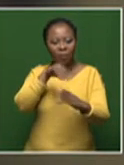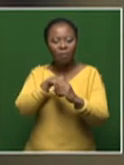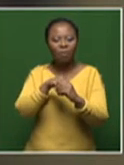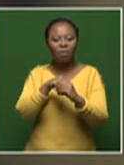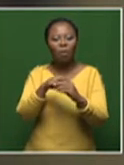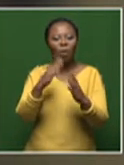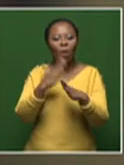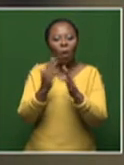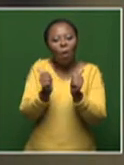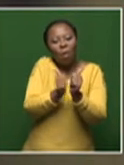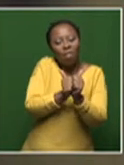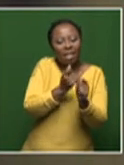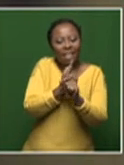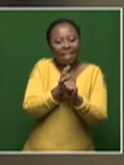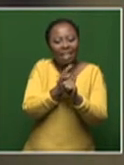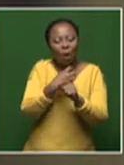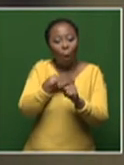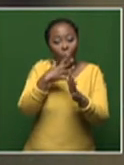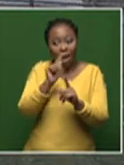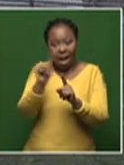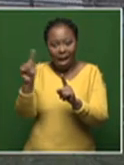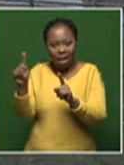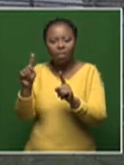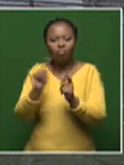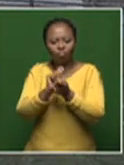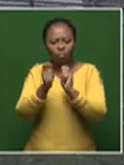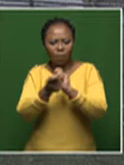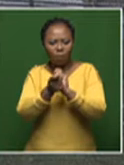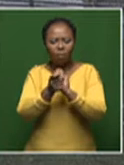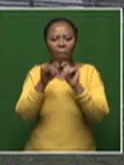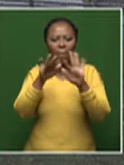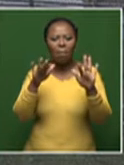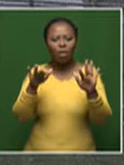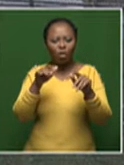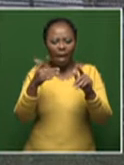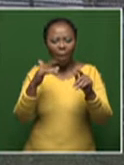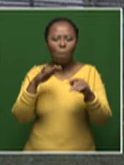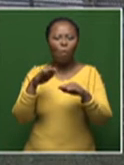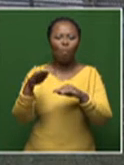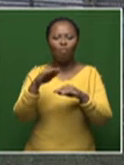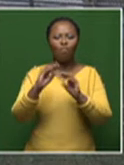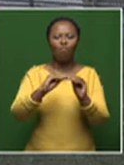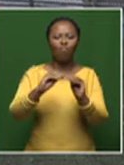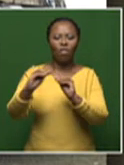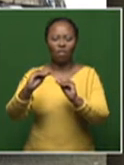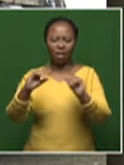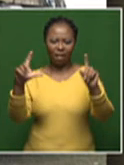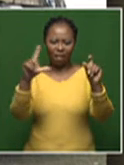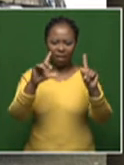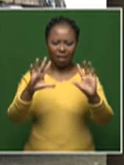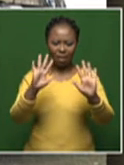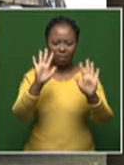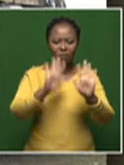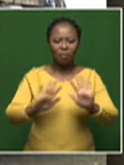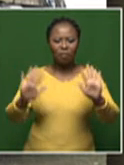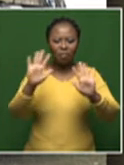owners Ziyaad and Fatima Dyason to turn a public transport vehicle into a moving masterpiece that passengers can actually appreciate